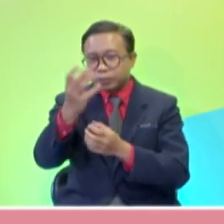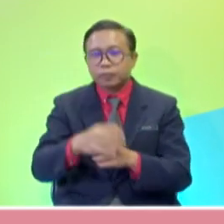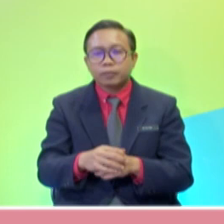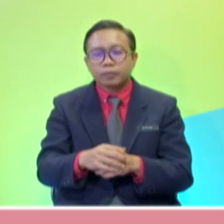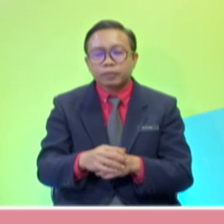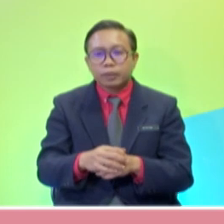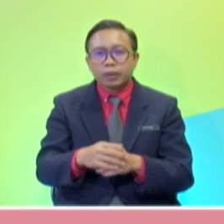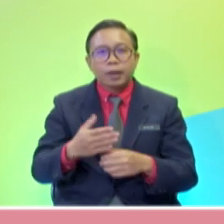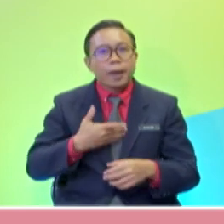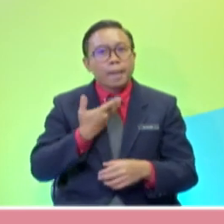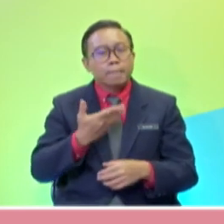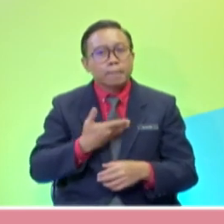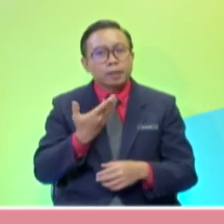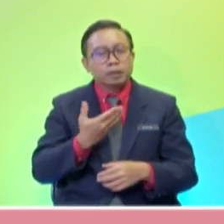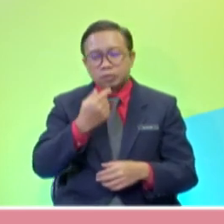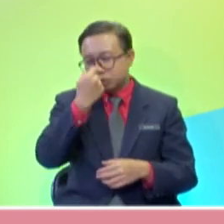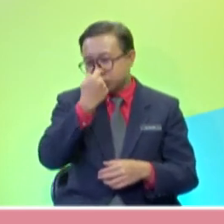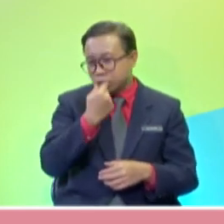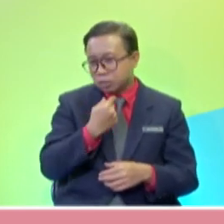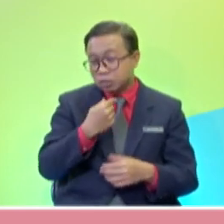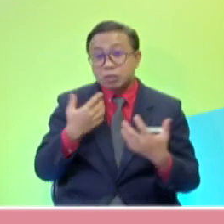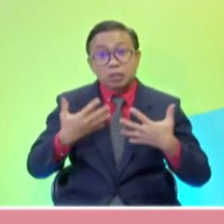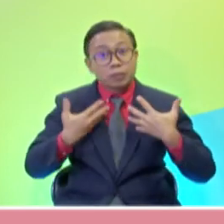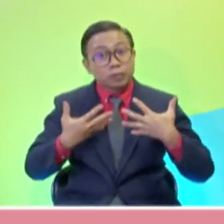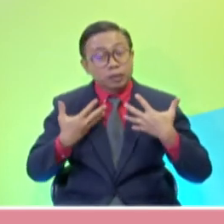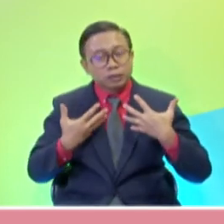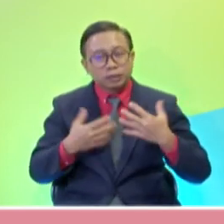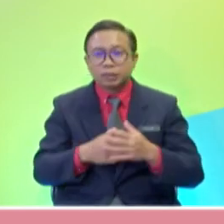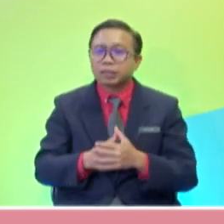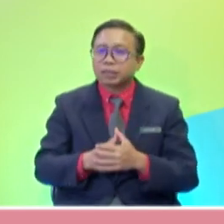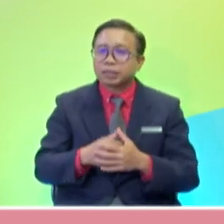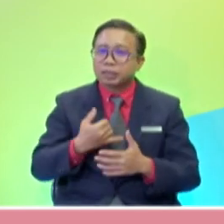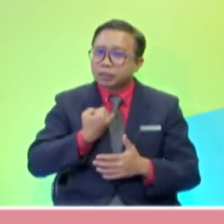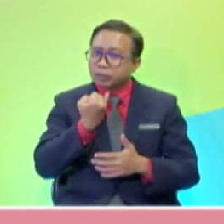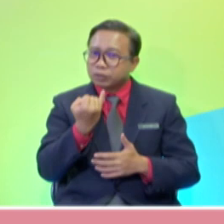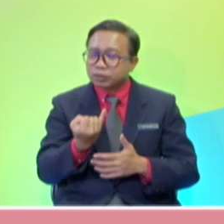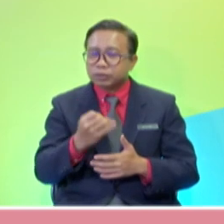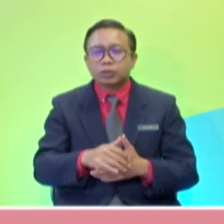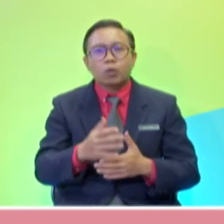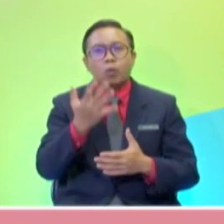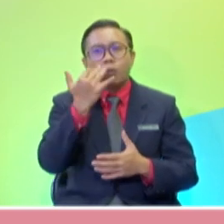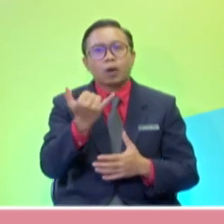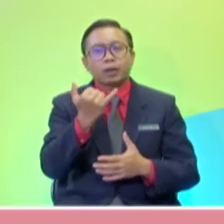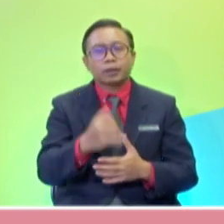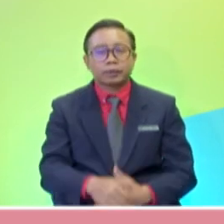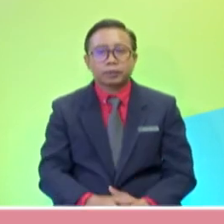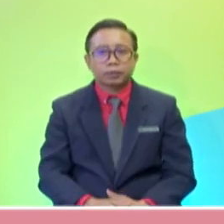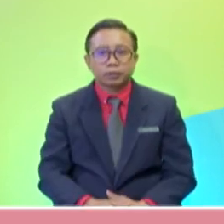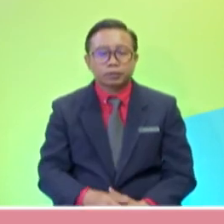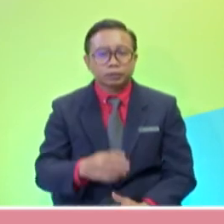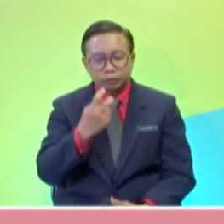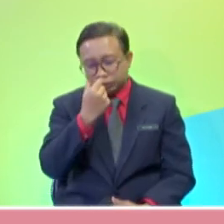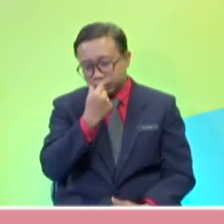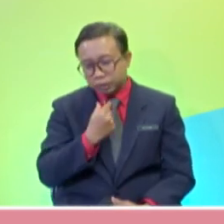as happiness, sadness, surprise, and interest. You might be wondering why you have the word sadness there in the